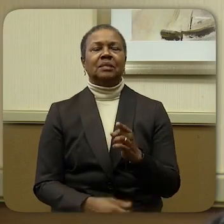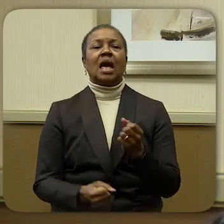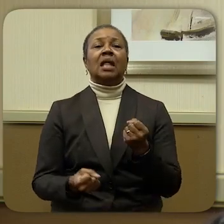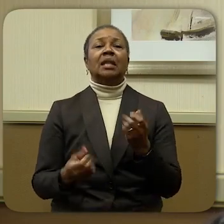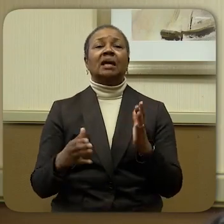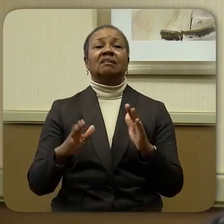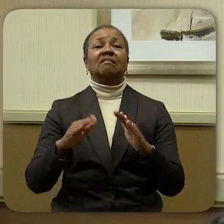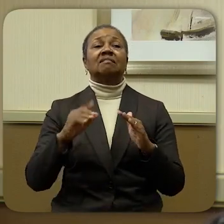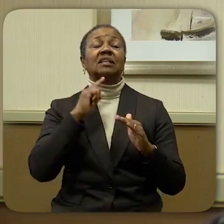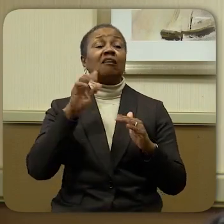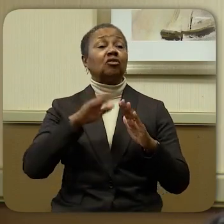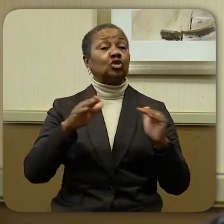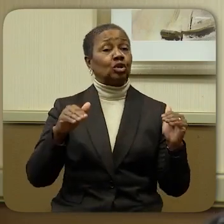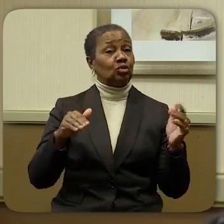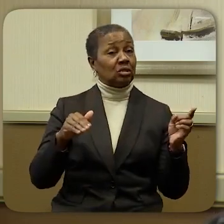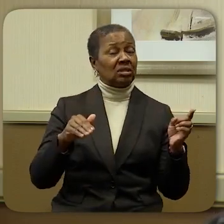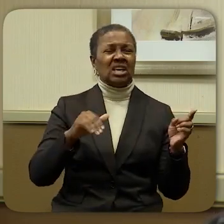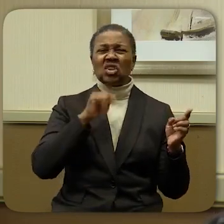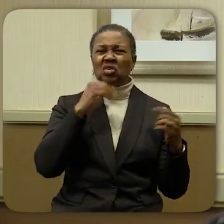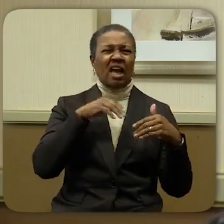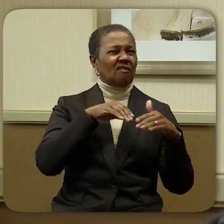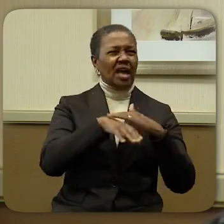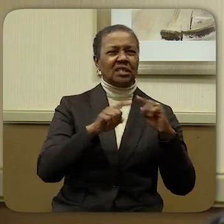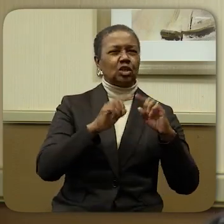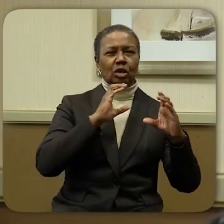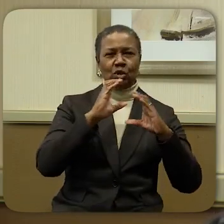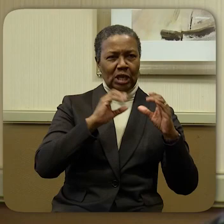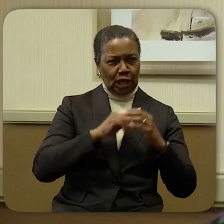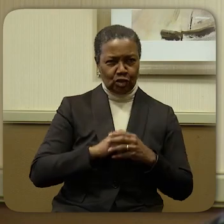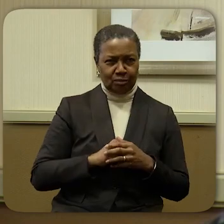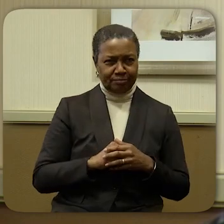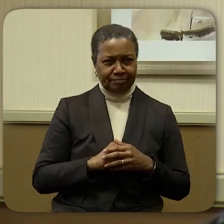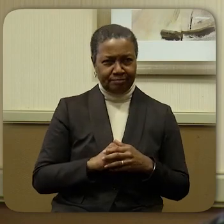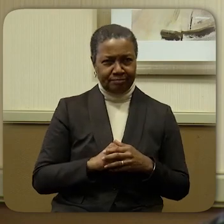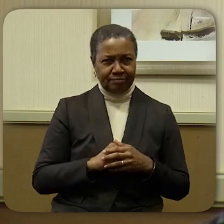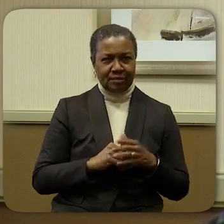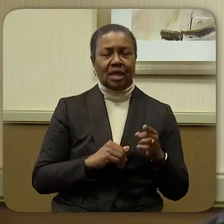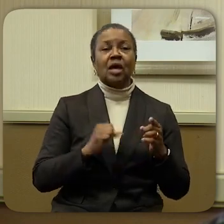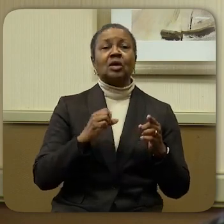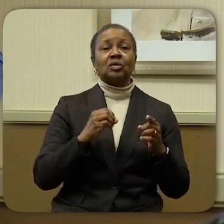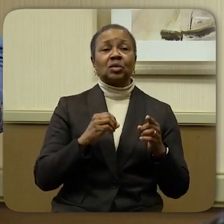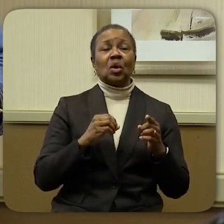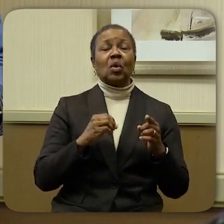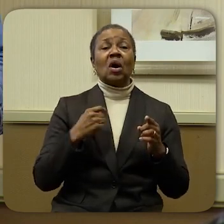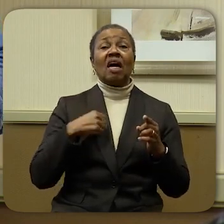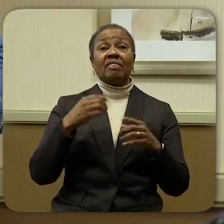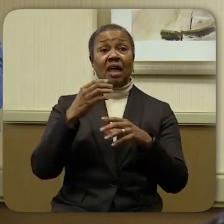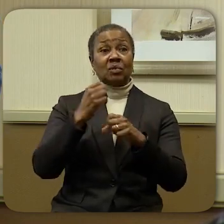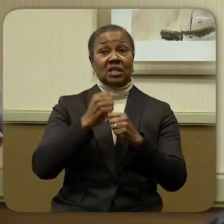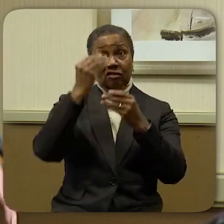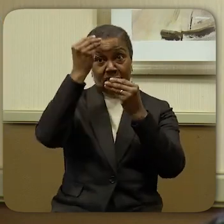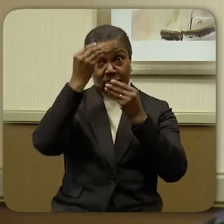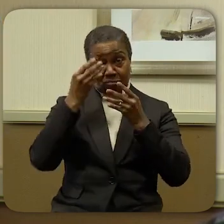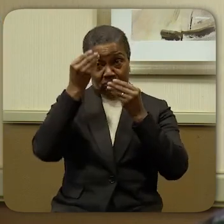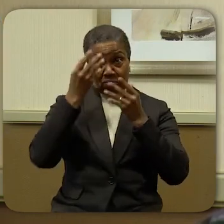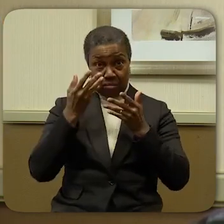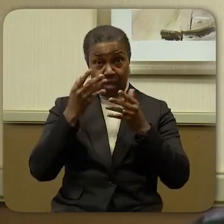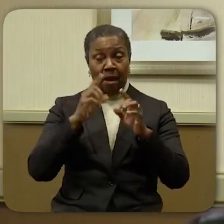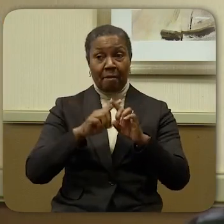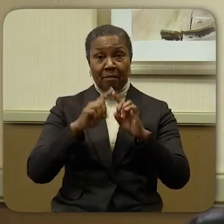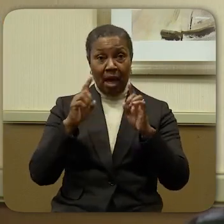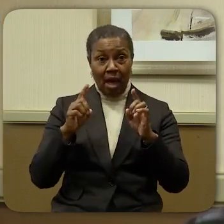A lot of deaf children don't have access to communication. So they receive the information,